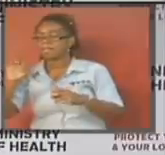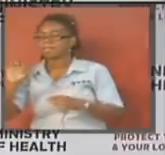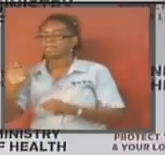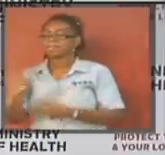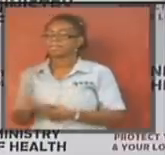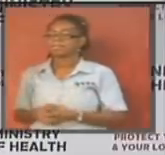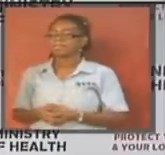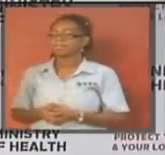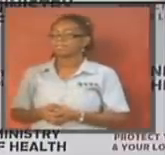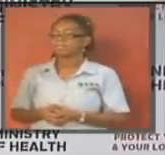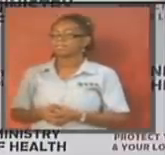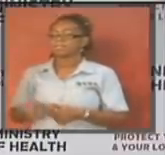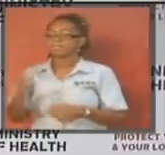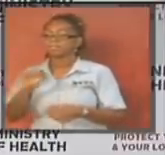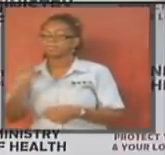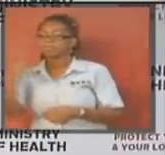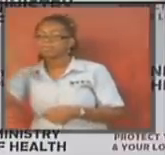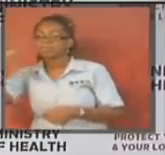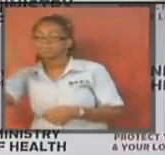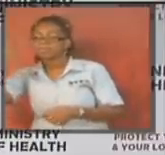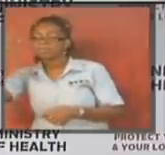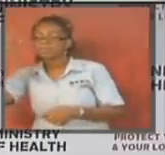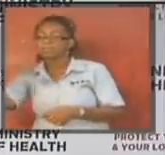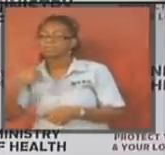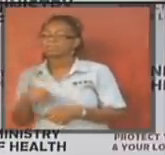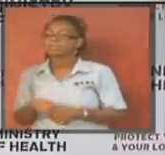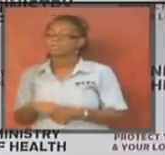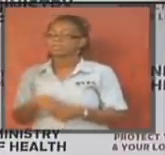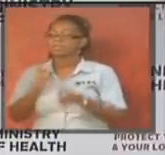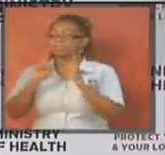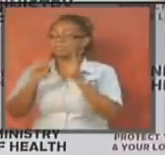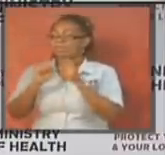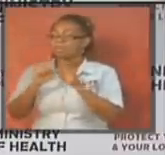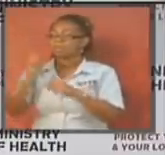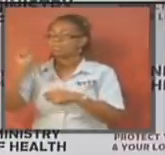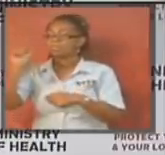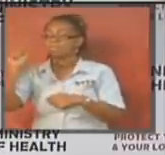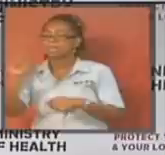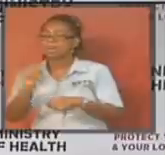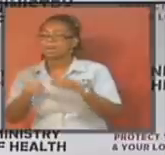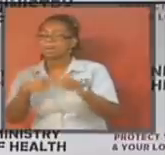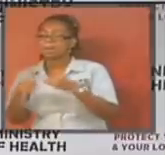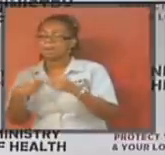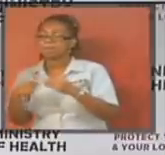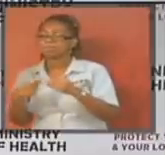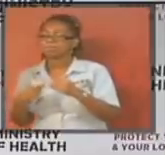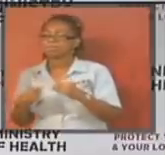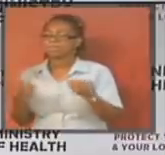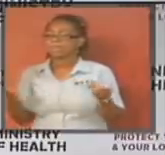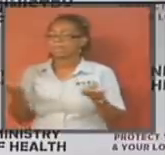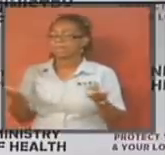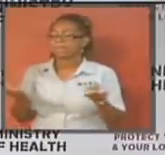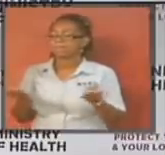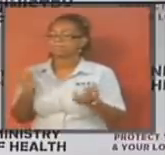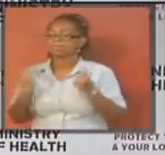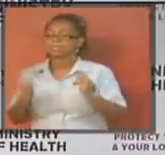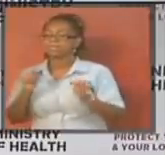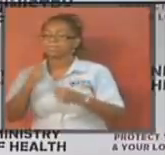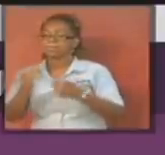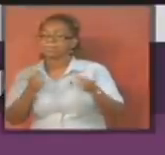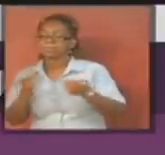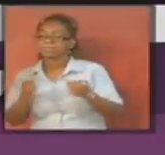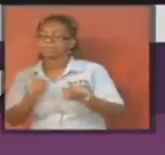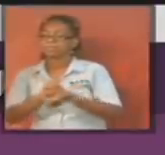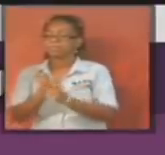Keith Rowley made reference on Saturday on how well this country is coping with the COVID-19 pandemic compared to